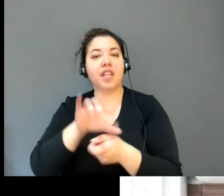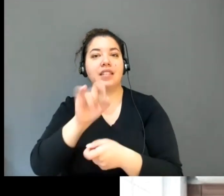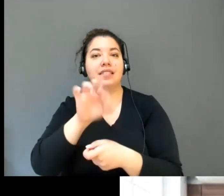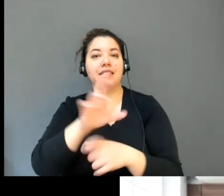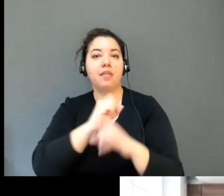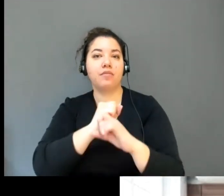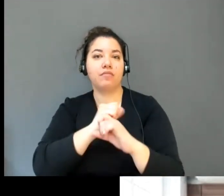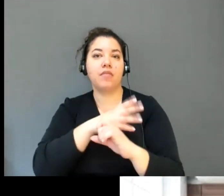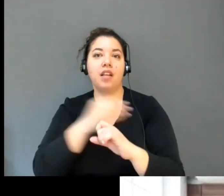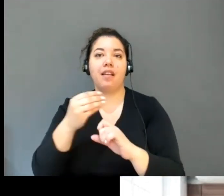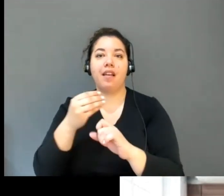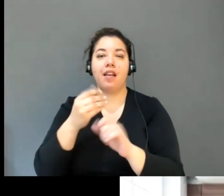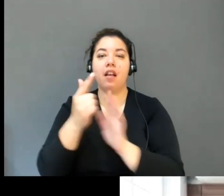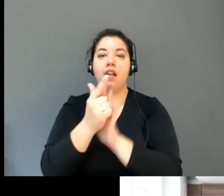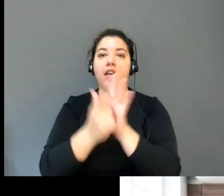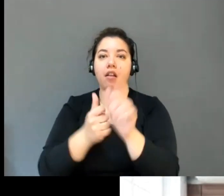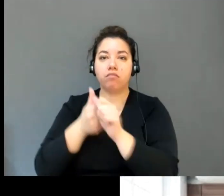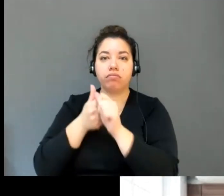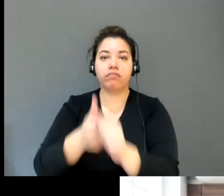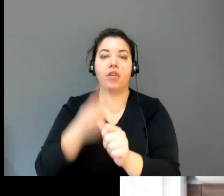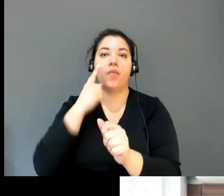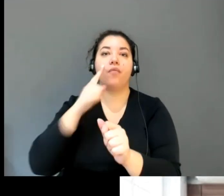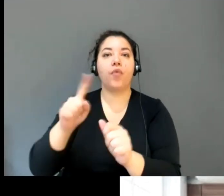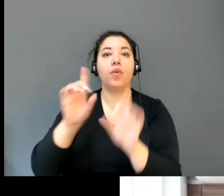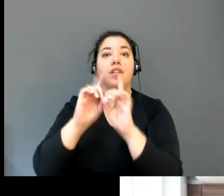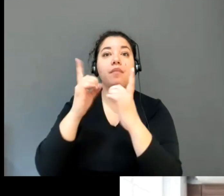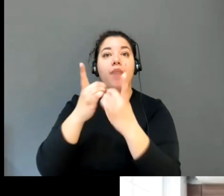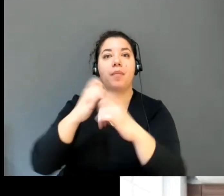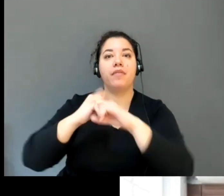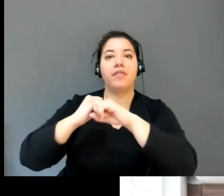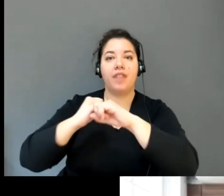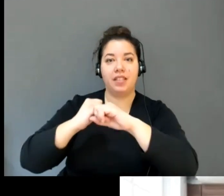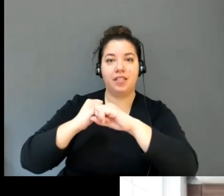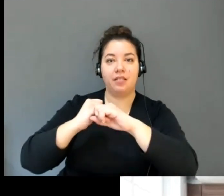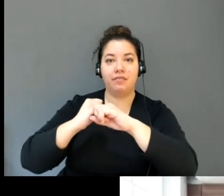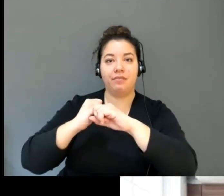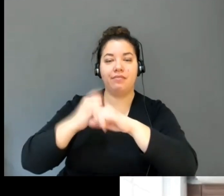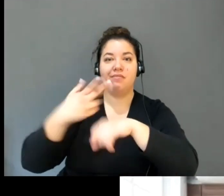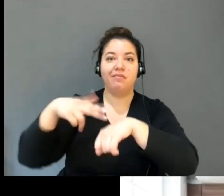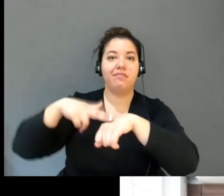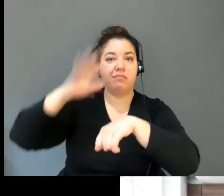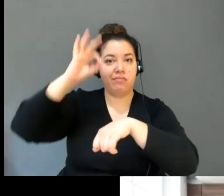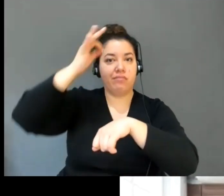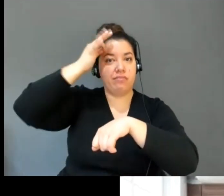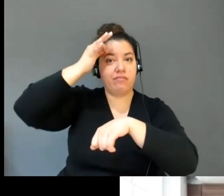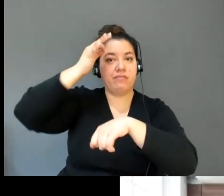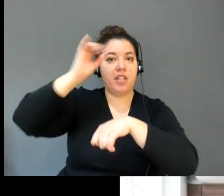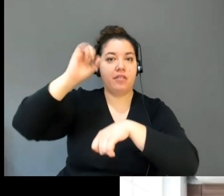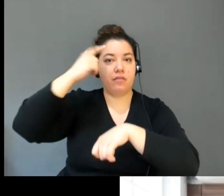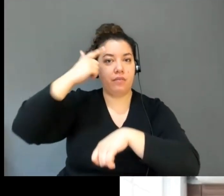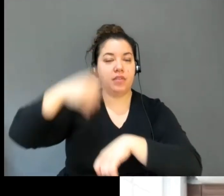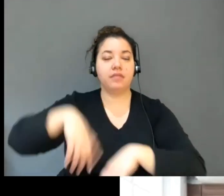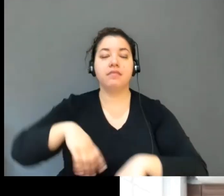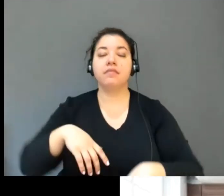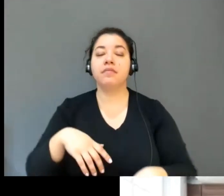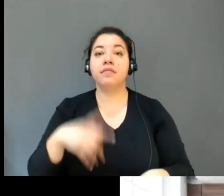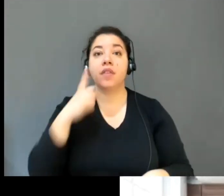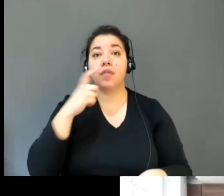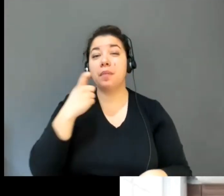needs of Department of Defense contractors. So for the past 6 or 7 years, our company